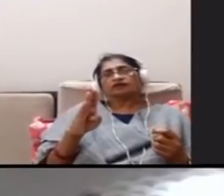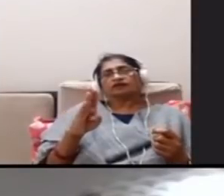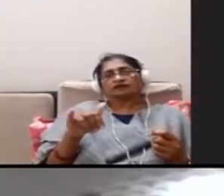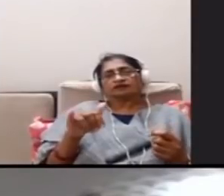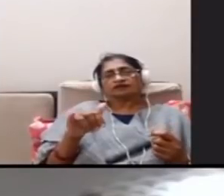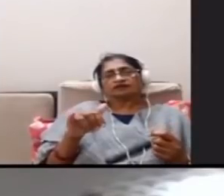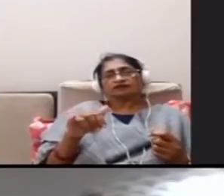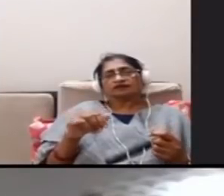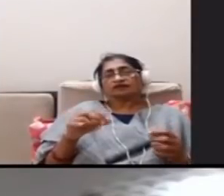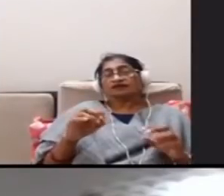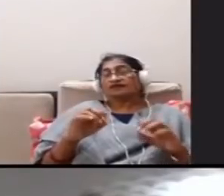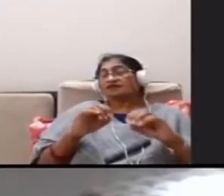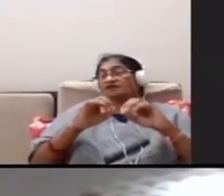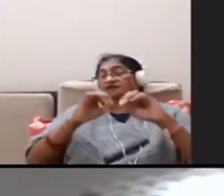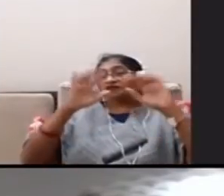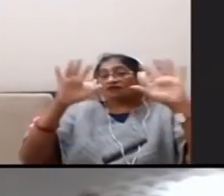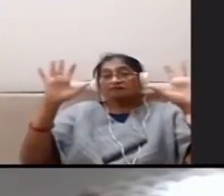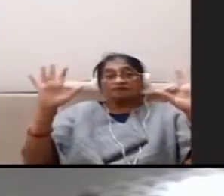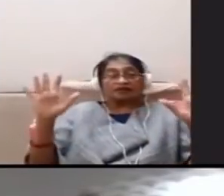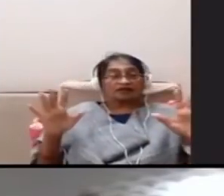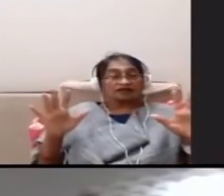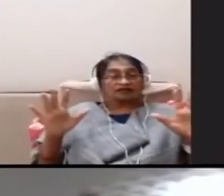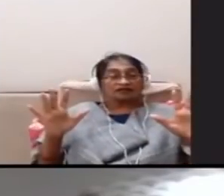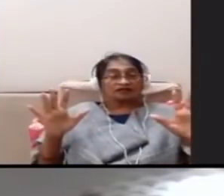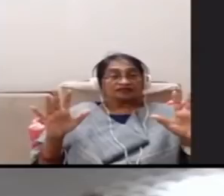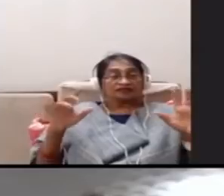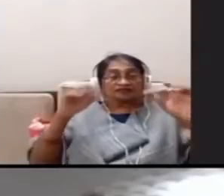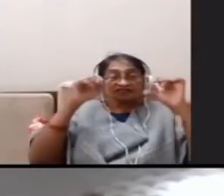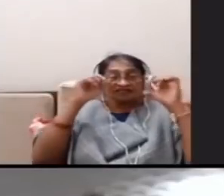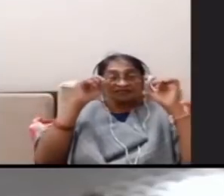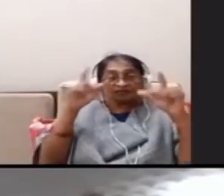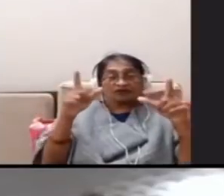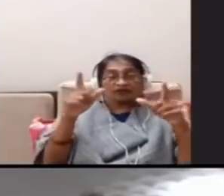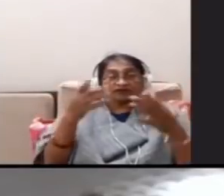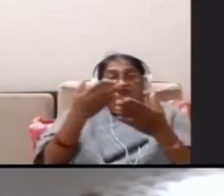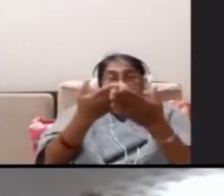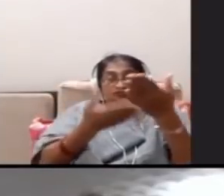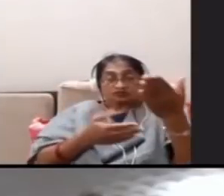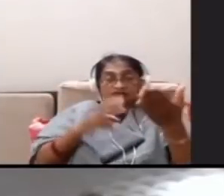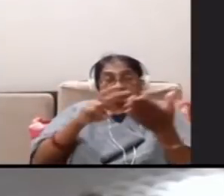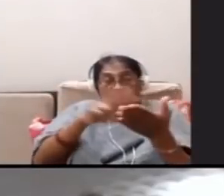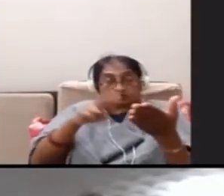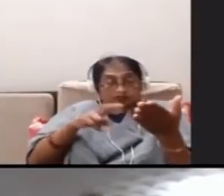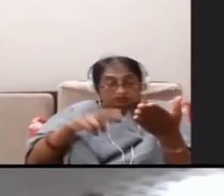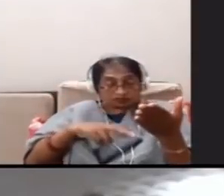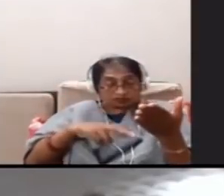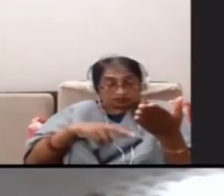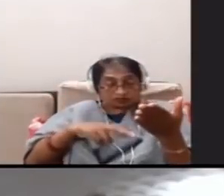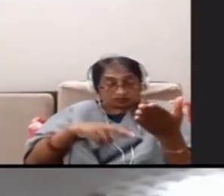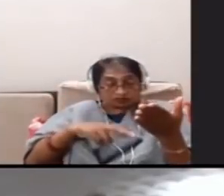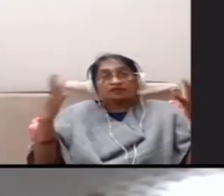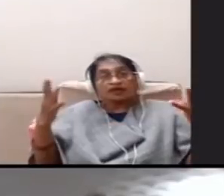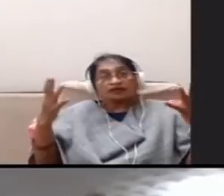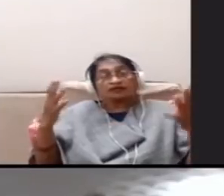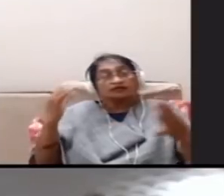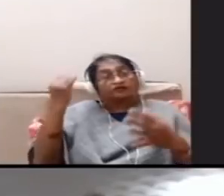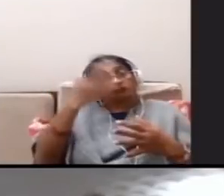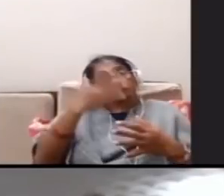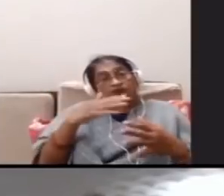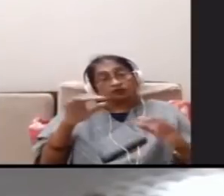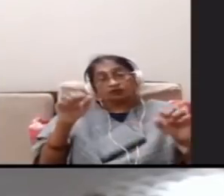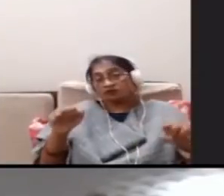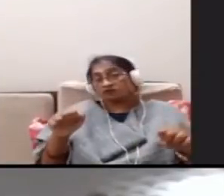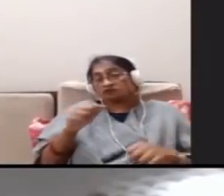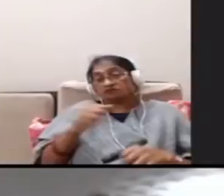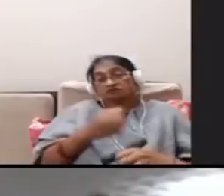is incredibly inspiring, Peter. You know, I think every one of us, you know, abled, disabled, doesn't